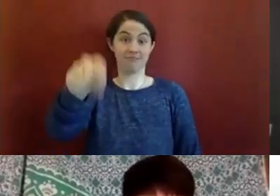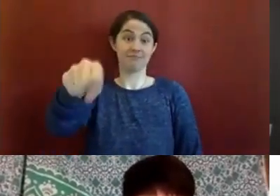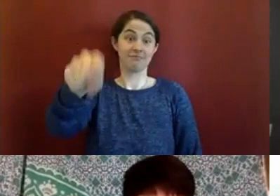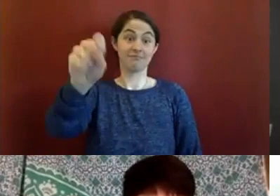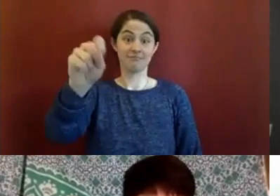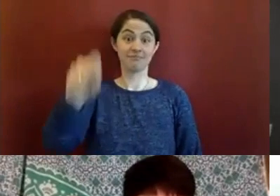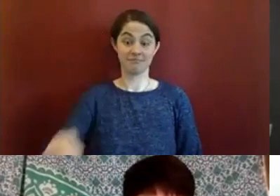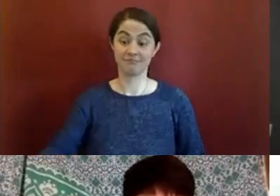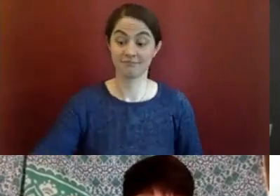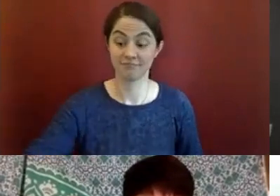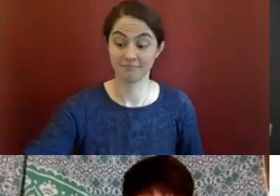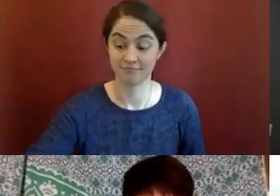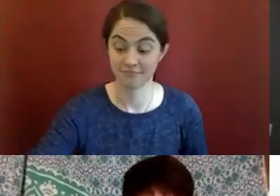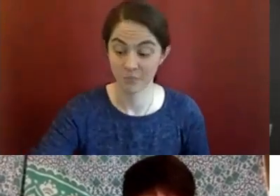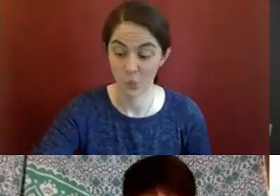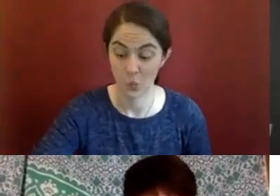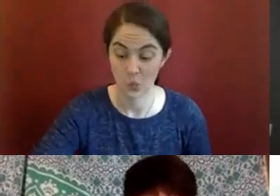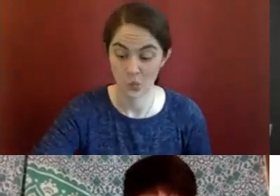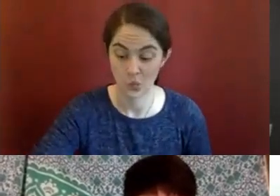Sí, ¿por qué?